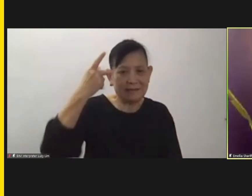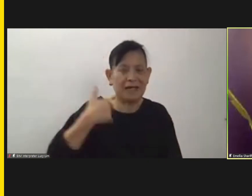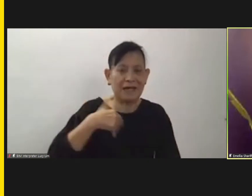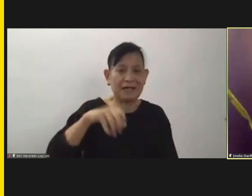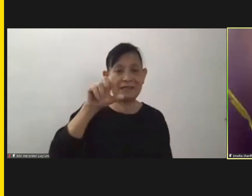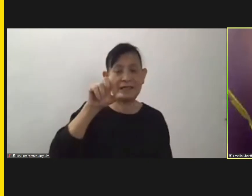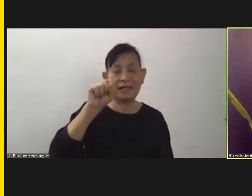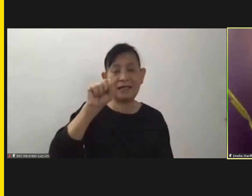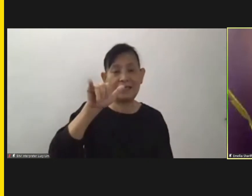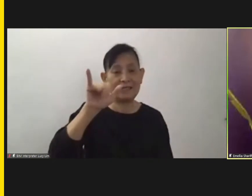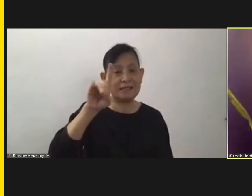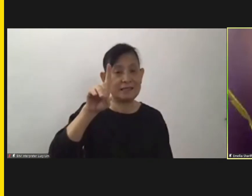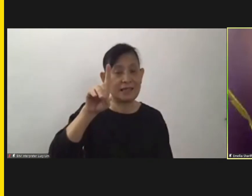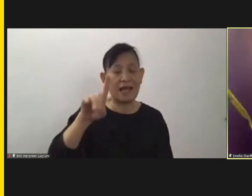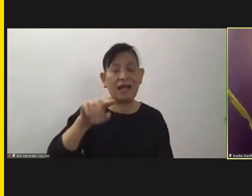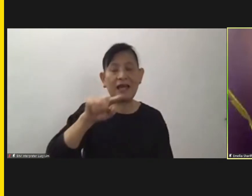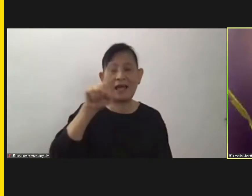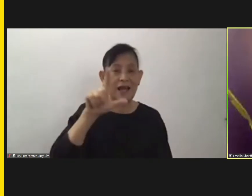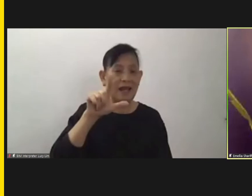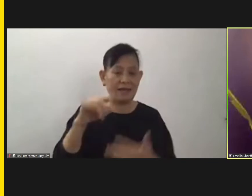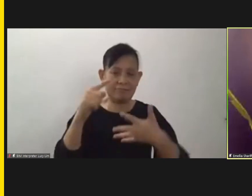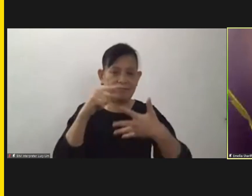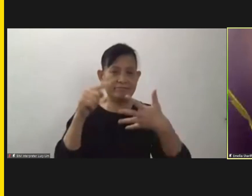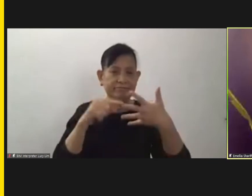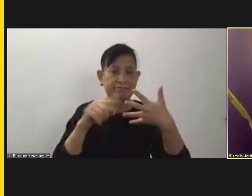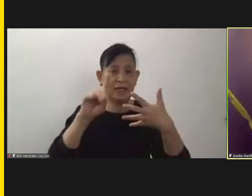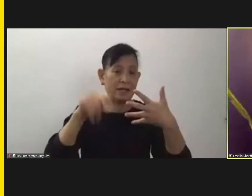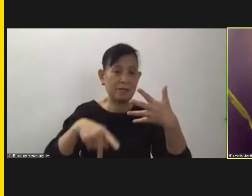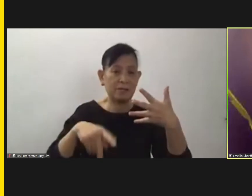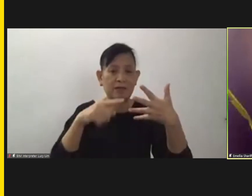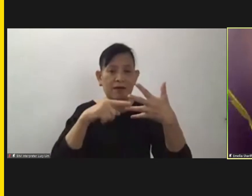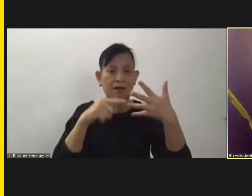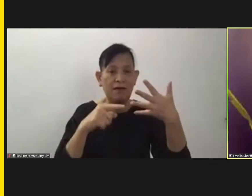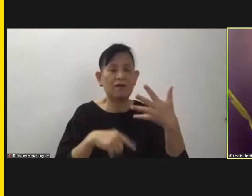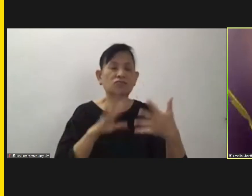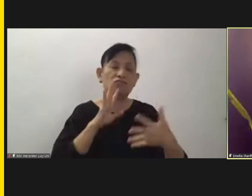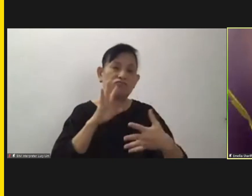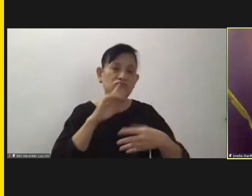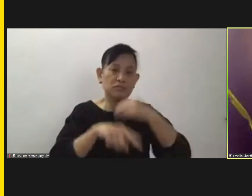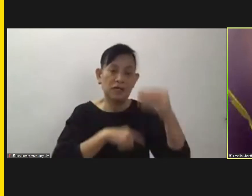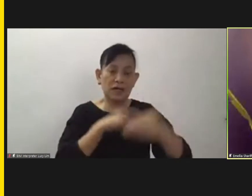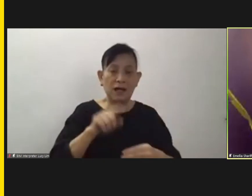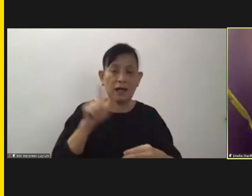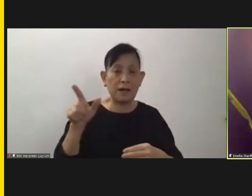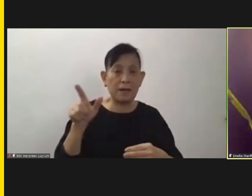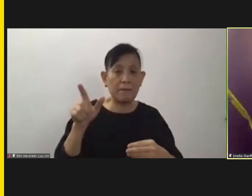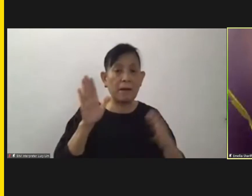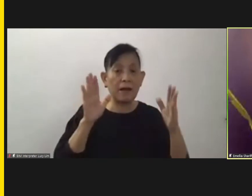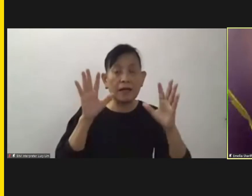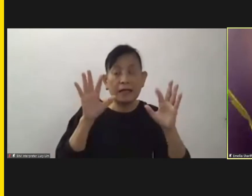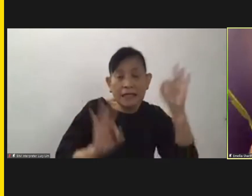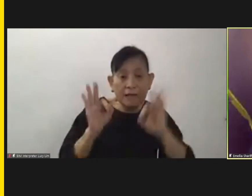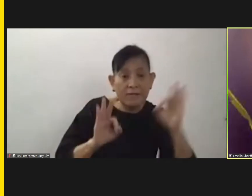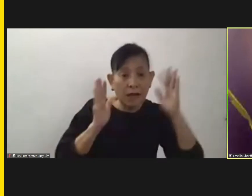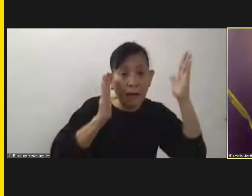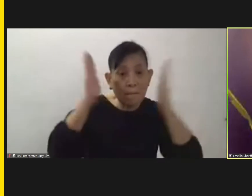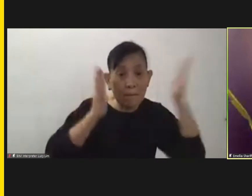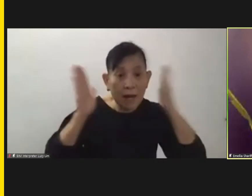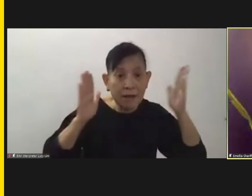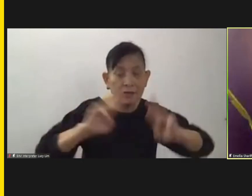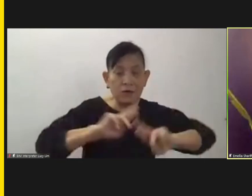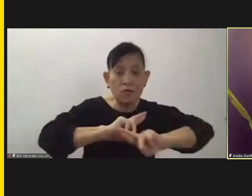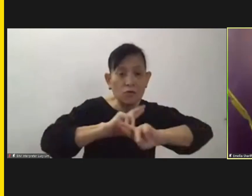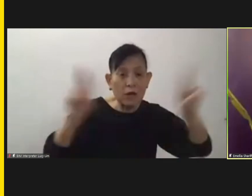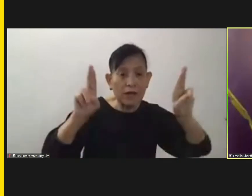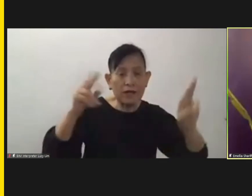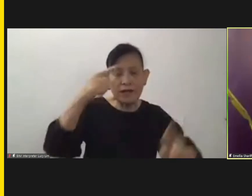Saddiq, we have Shahril Hamdan, Lim Yi Wei, Vanessa, and Prabhakaran, who'll be talking about whether Malaysia will ever be ready for a